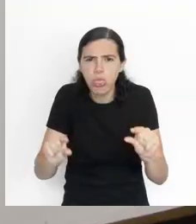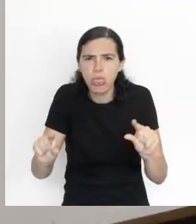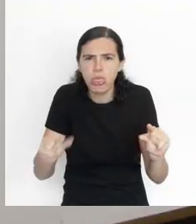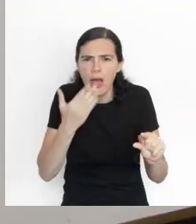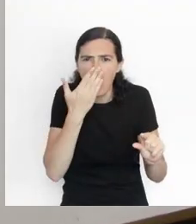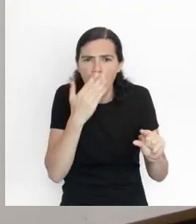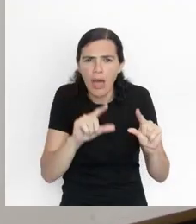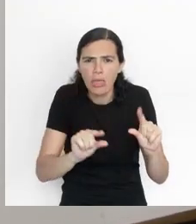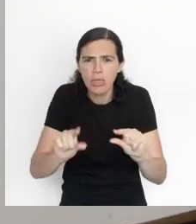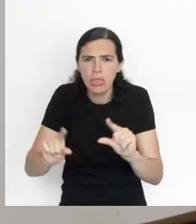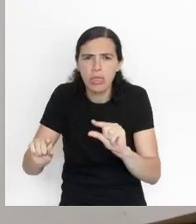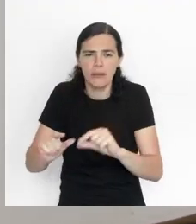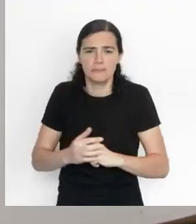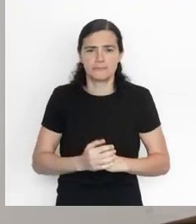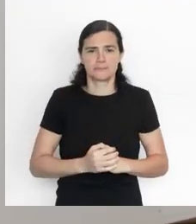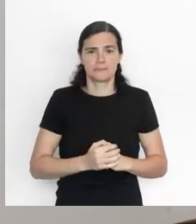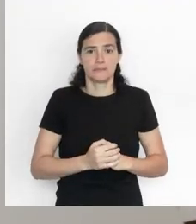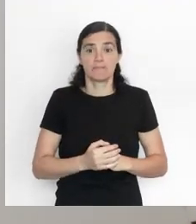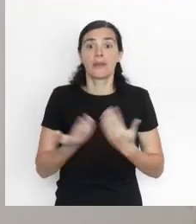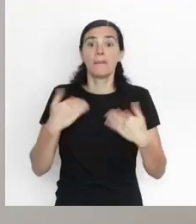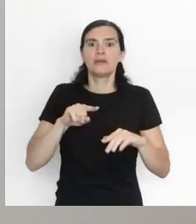below you look smaller.